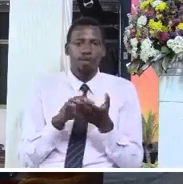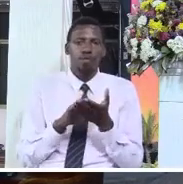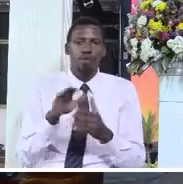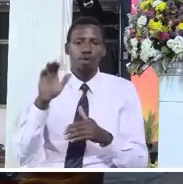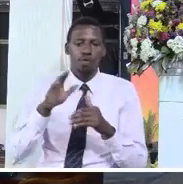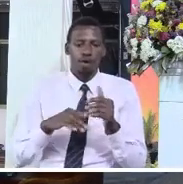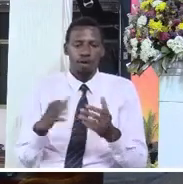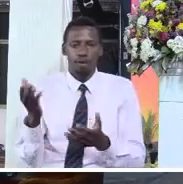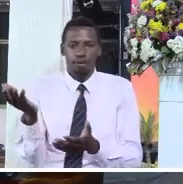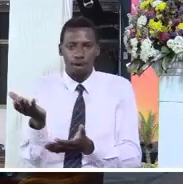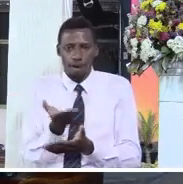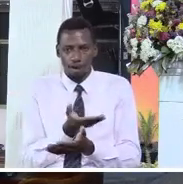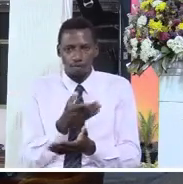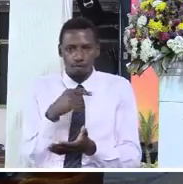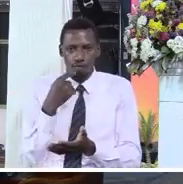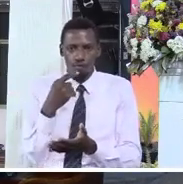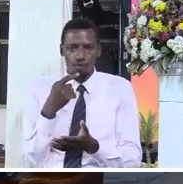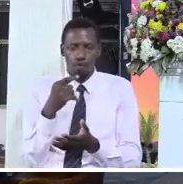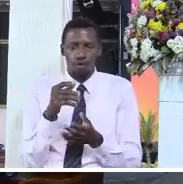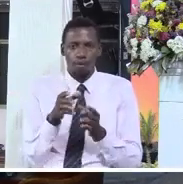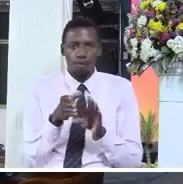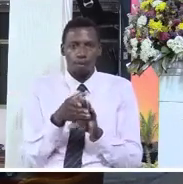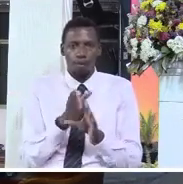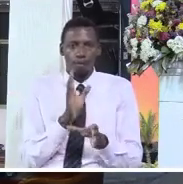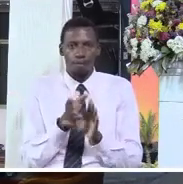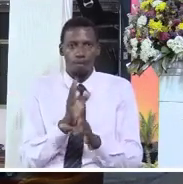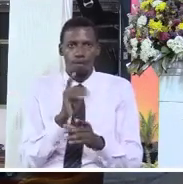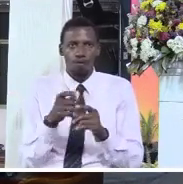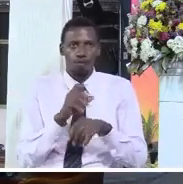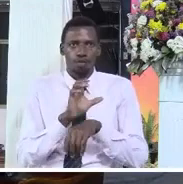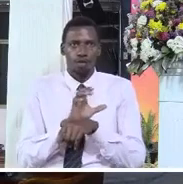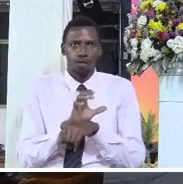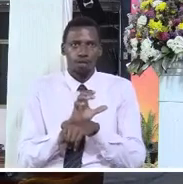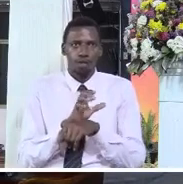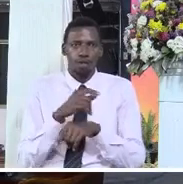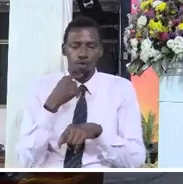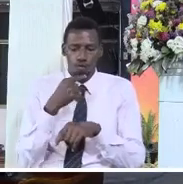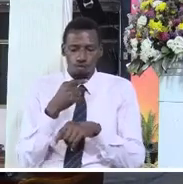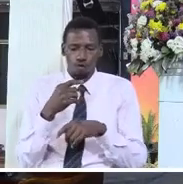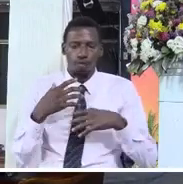more than half of those leaving the church today were young people.